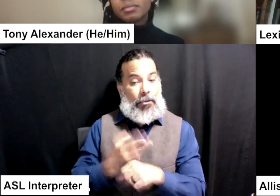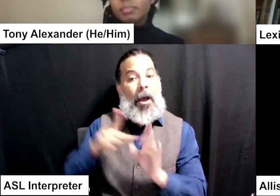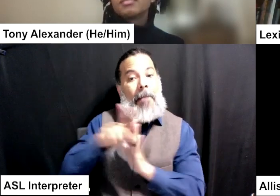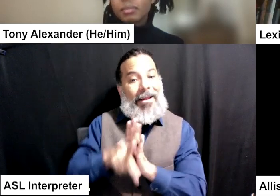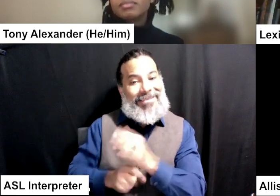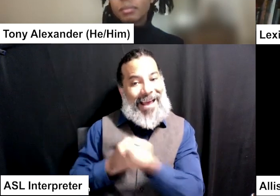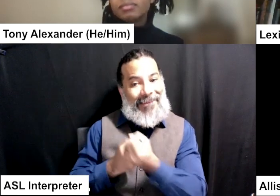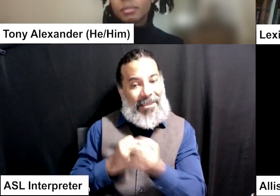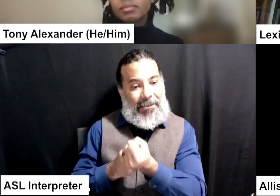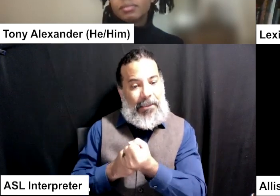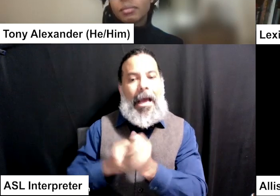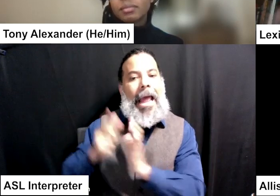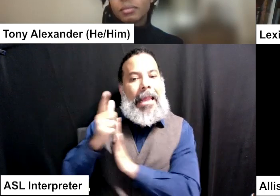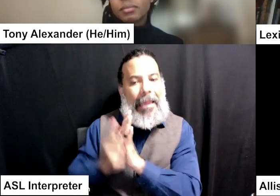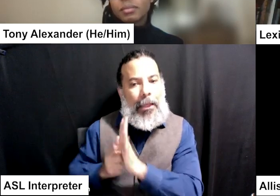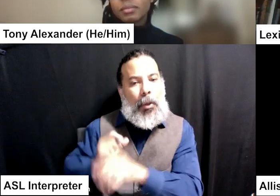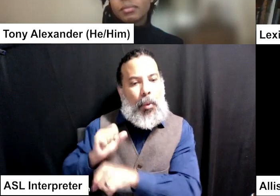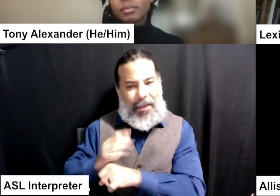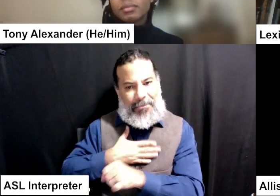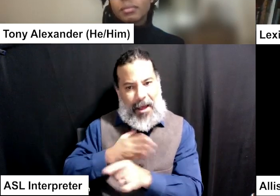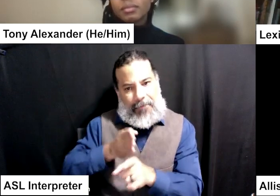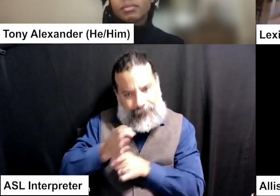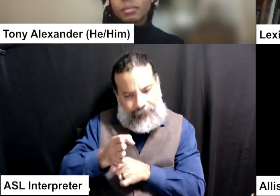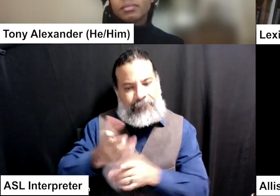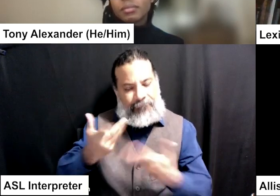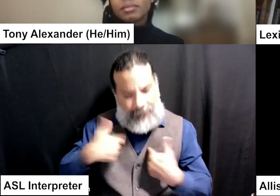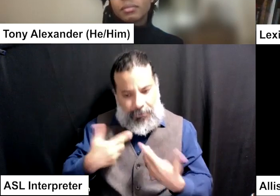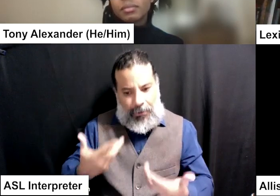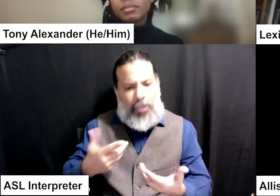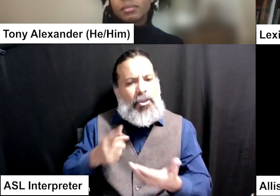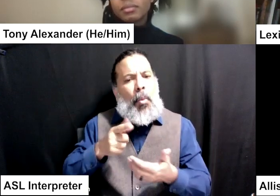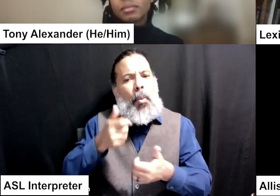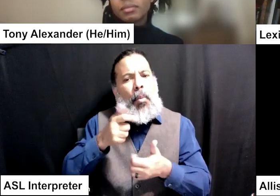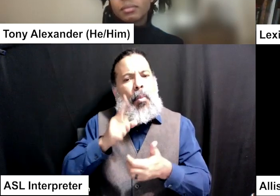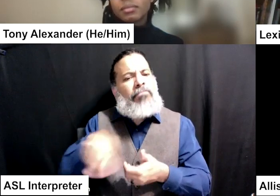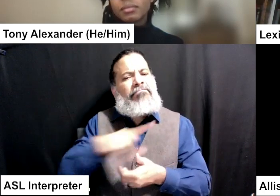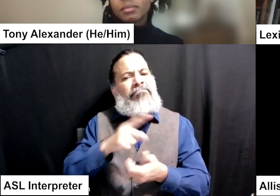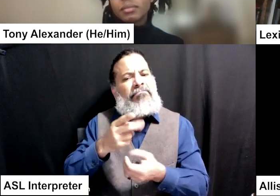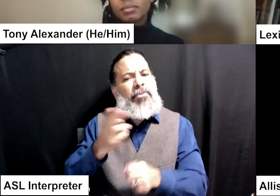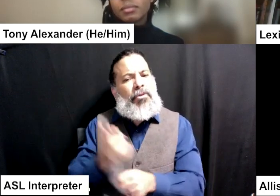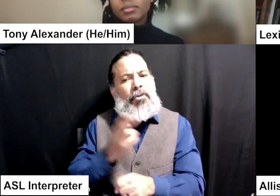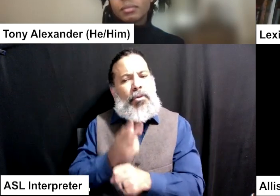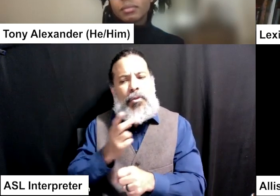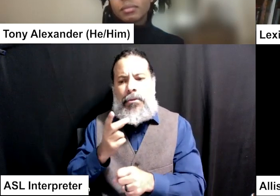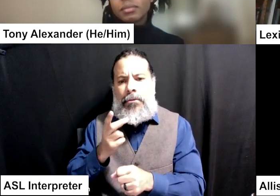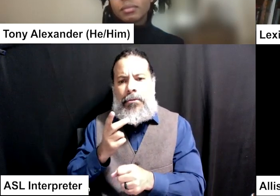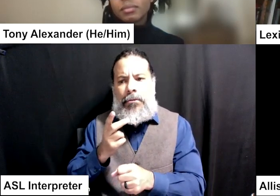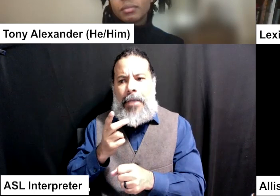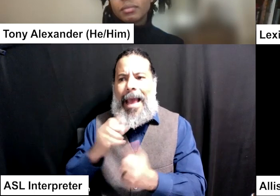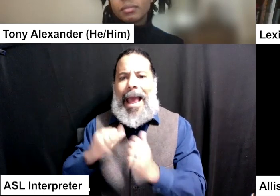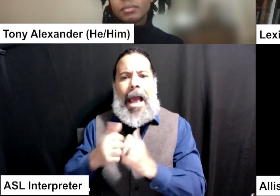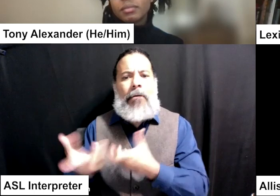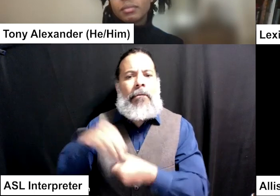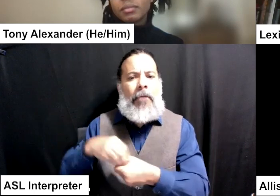advocacy and legal work. That's my lever of change. So what do each of you do, and how do you incorporate food justice and